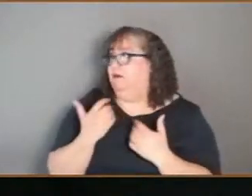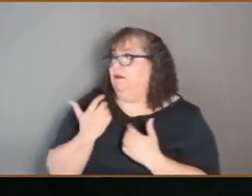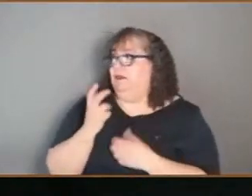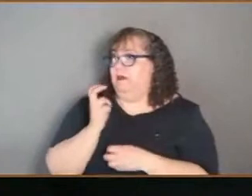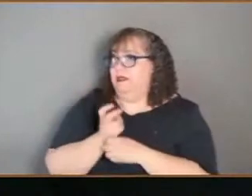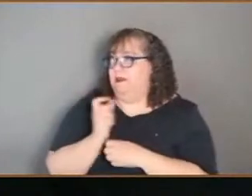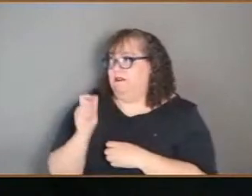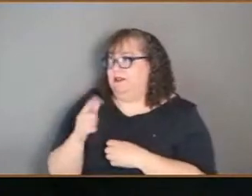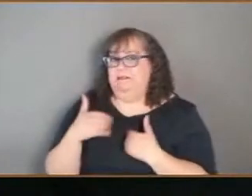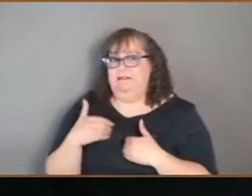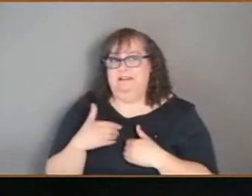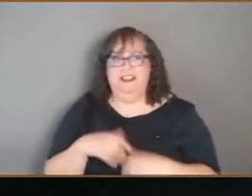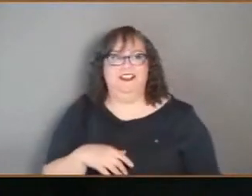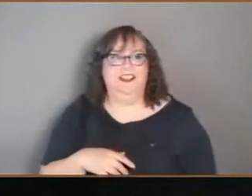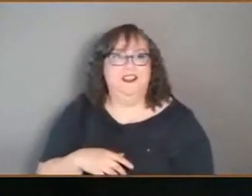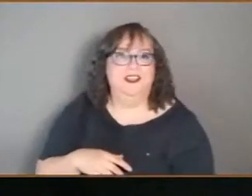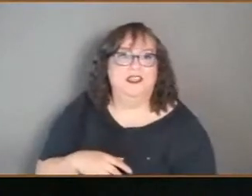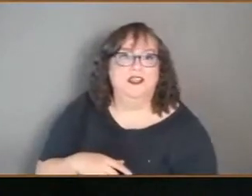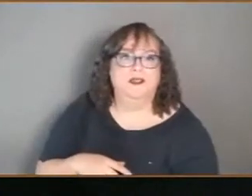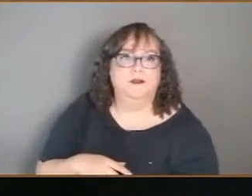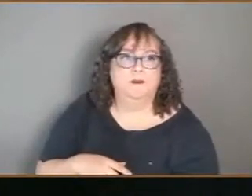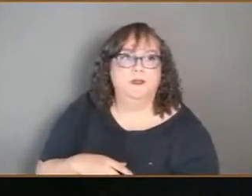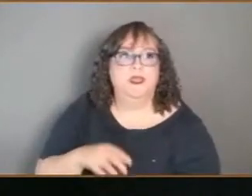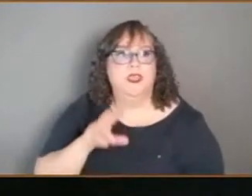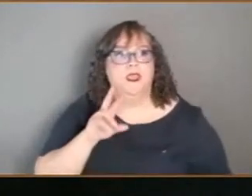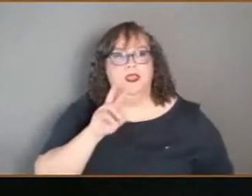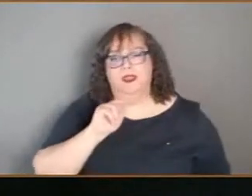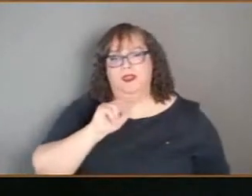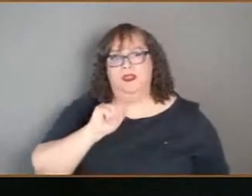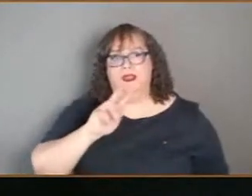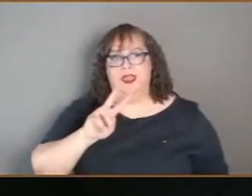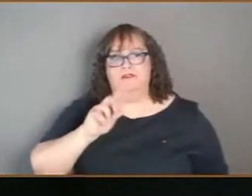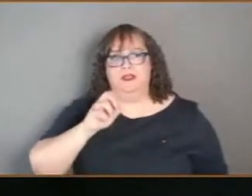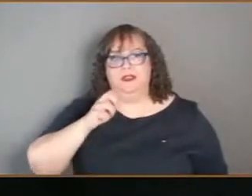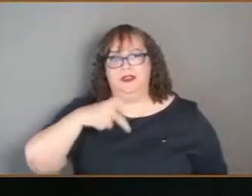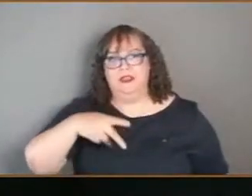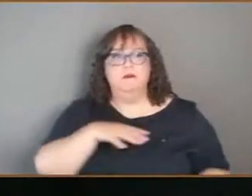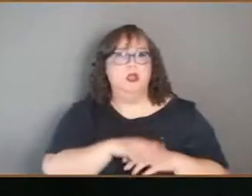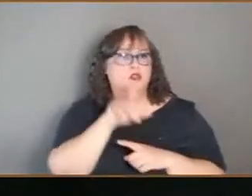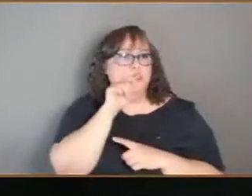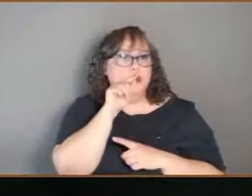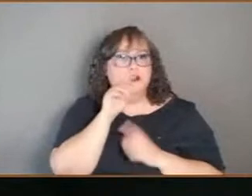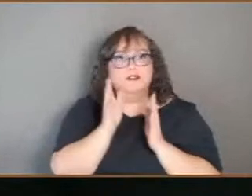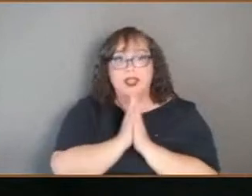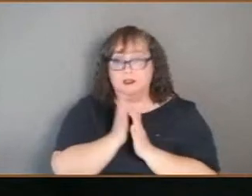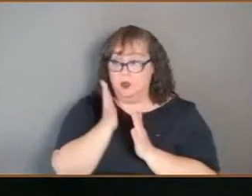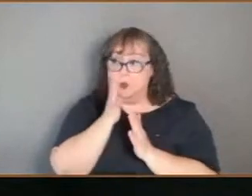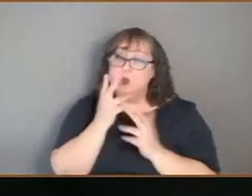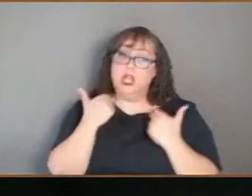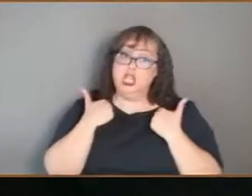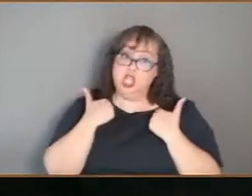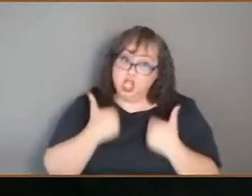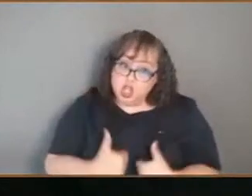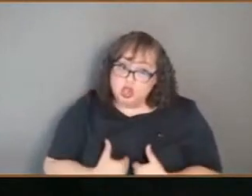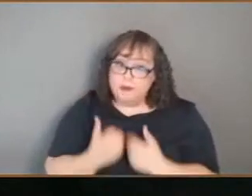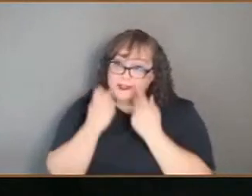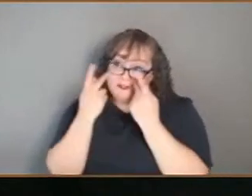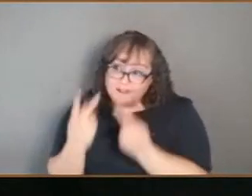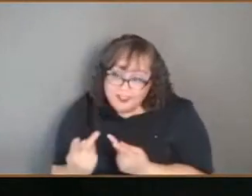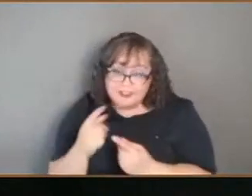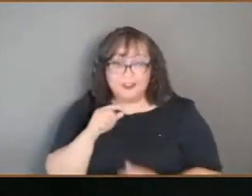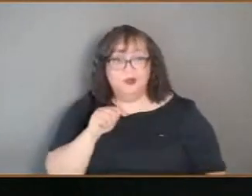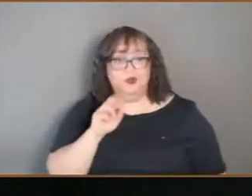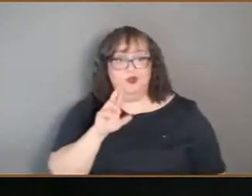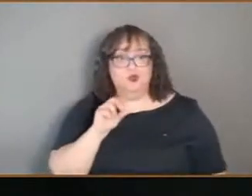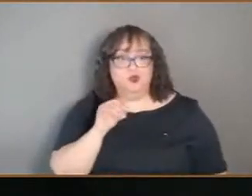Twitter asks, will humans visit Trojan asteroids in the future? Wow, that's a challenge, right?